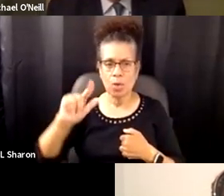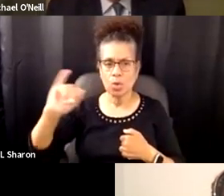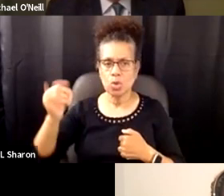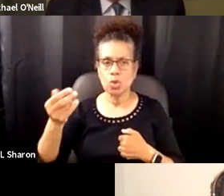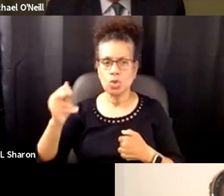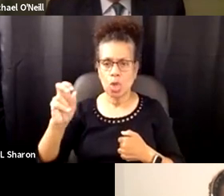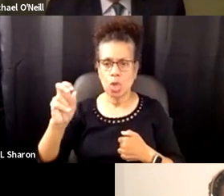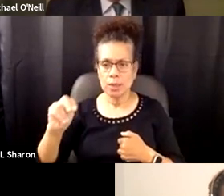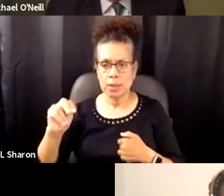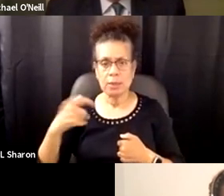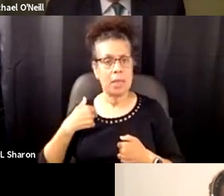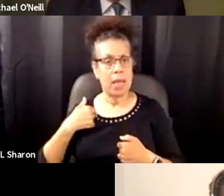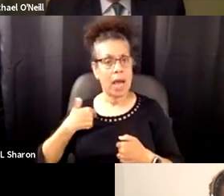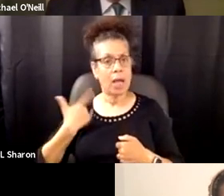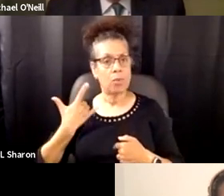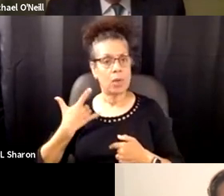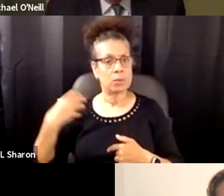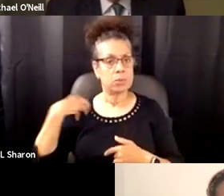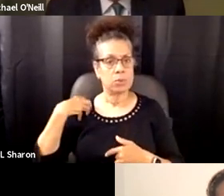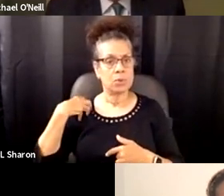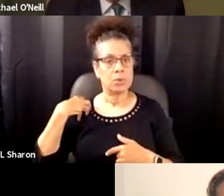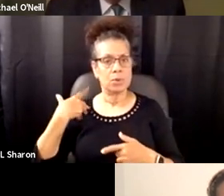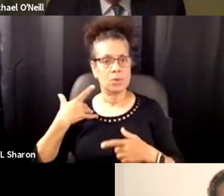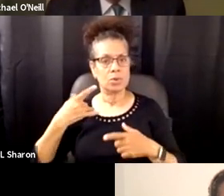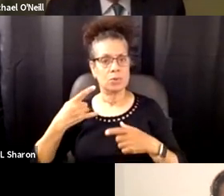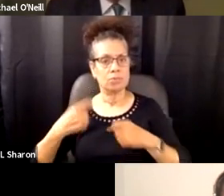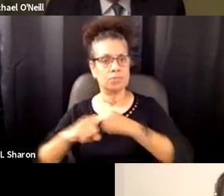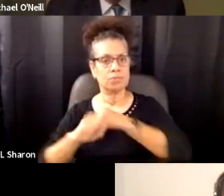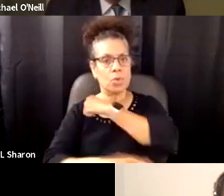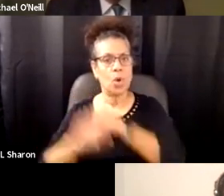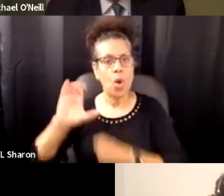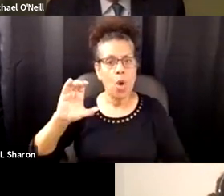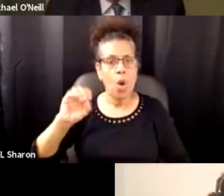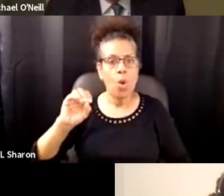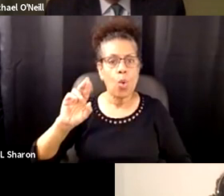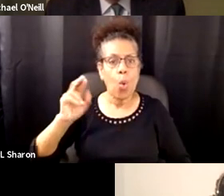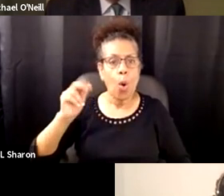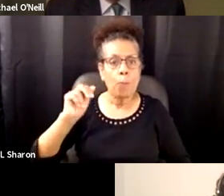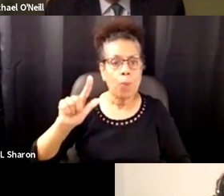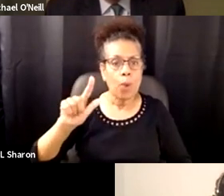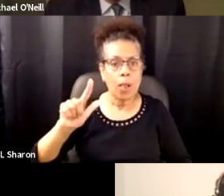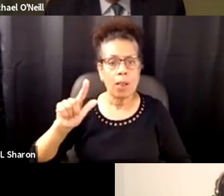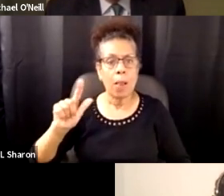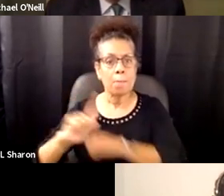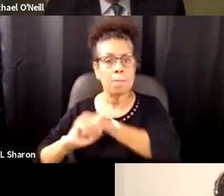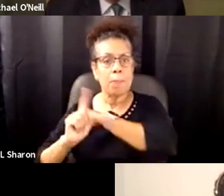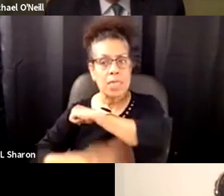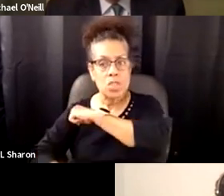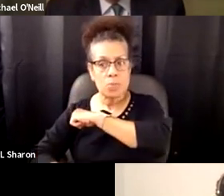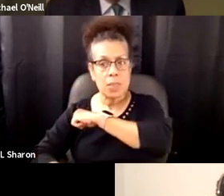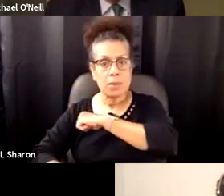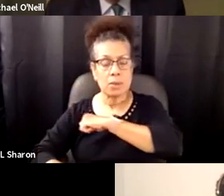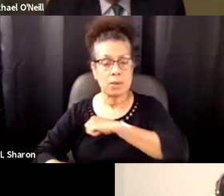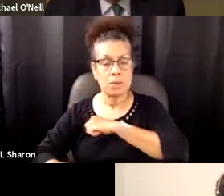up and she put me in charge of ending corporal punishment and that's where we were and so this is a very